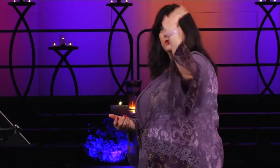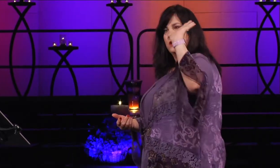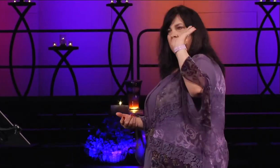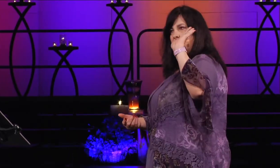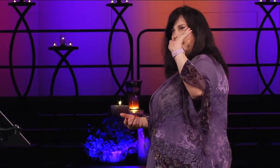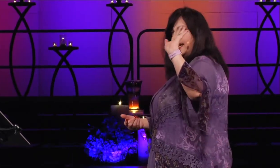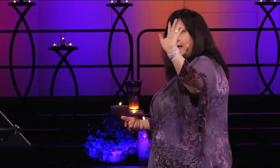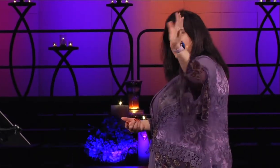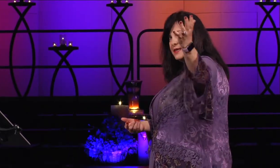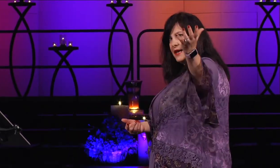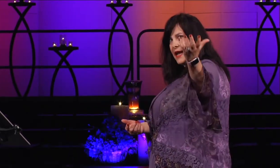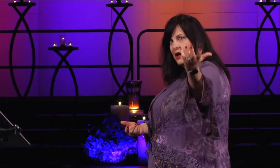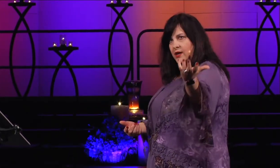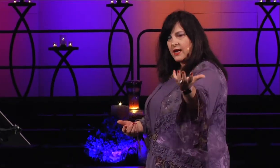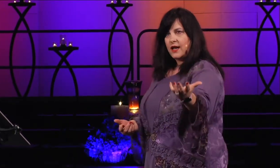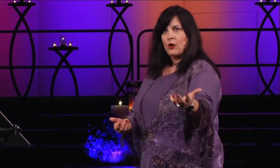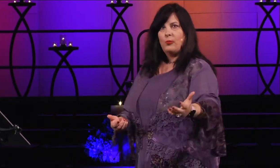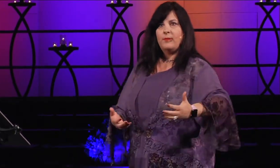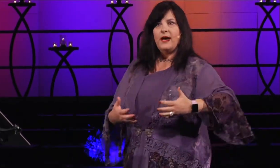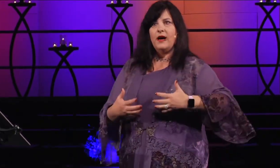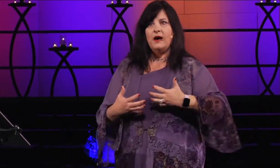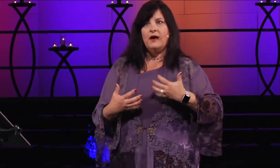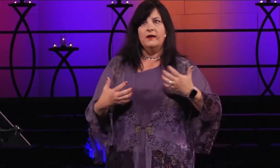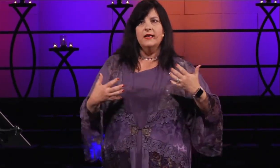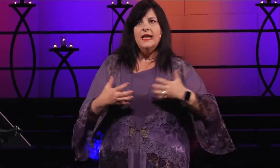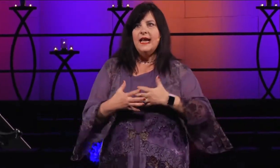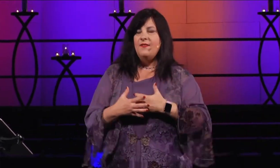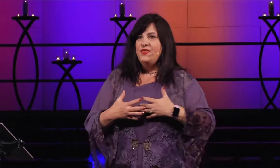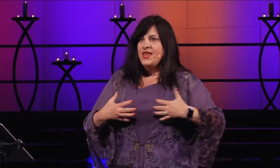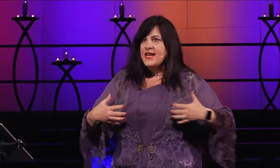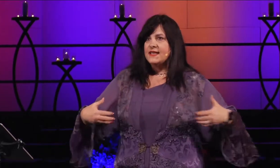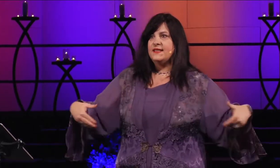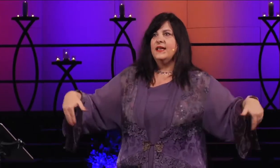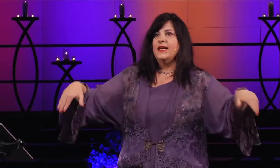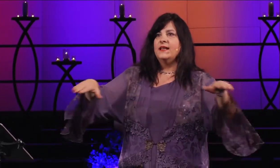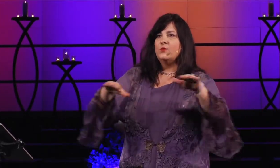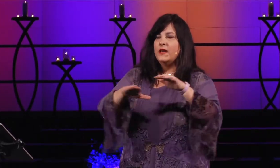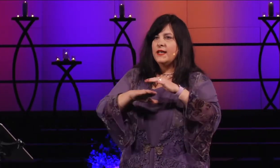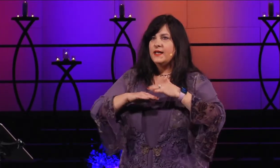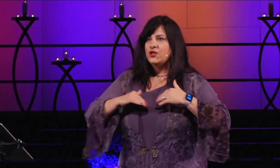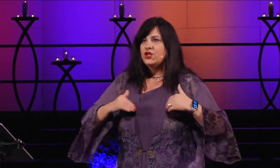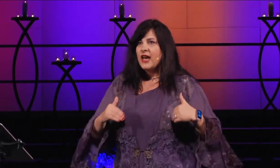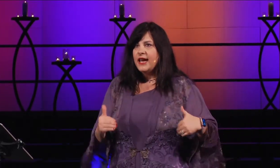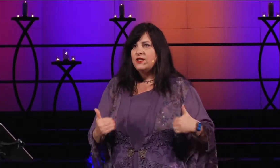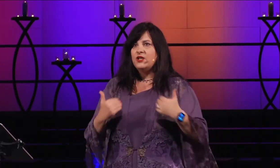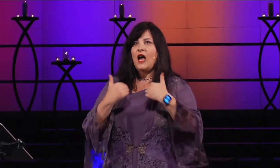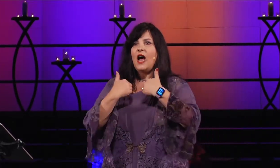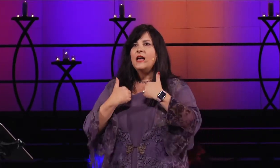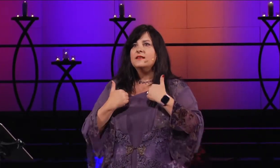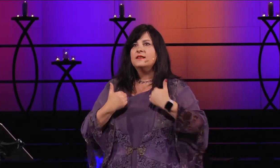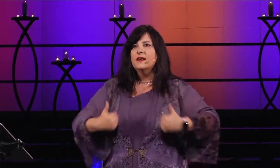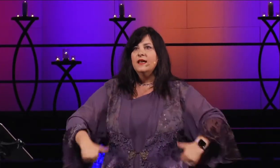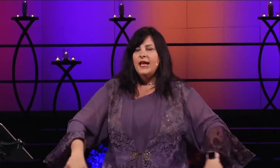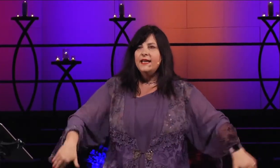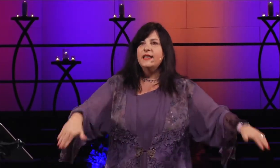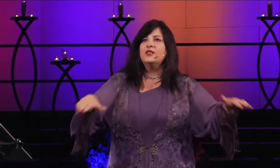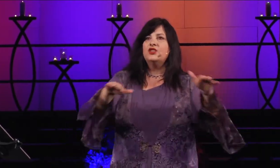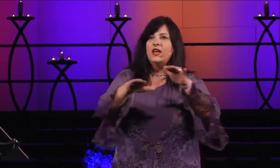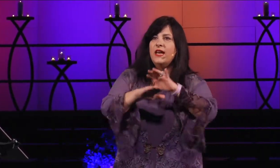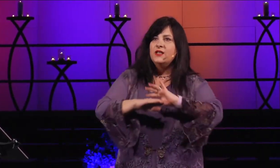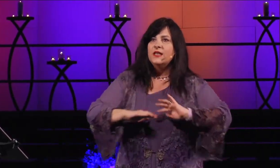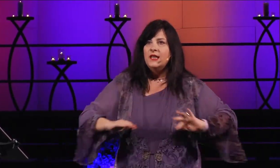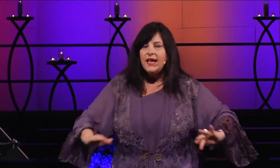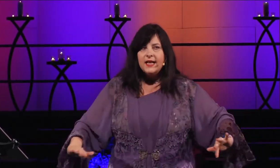up to? And instead, how can I open my heart? And this is what can change us and